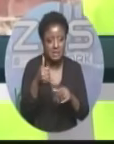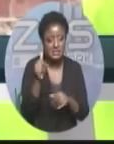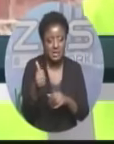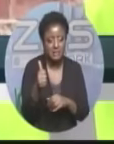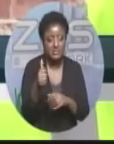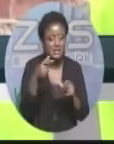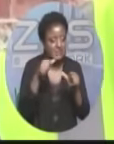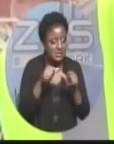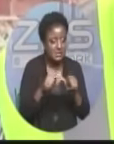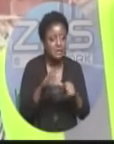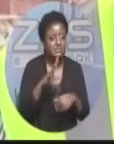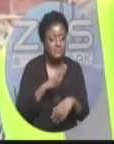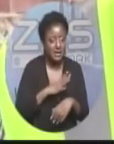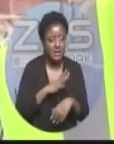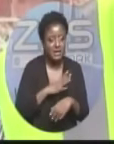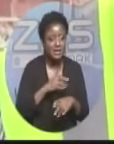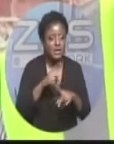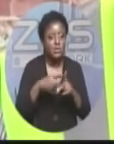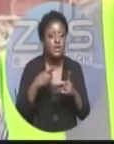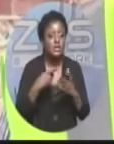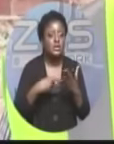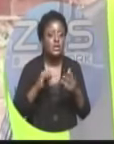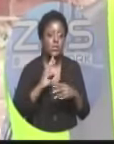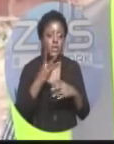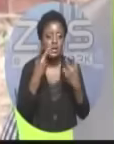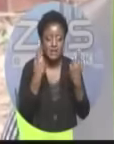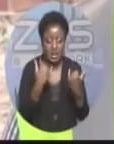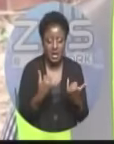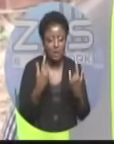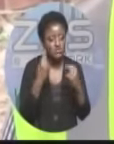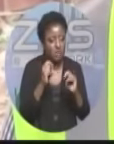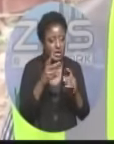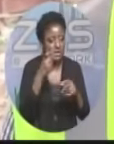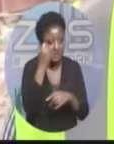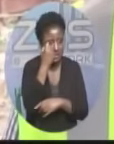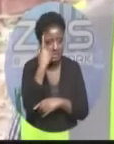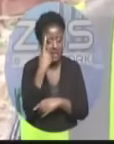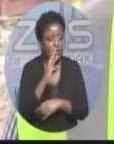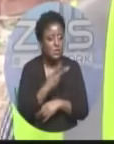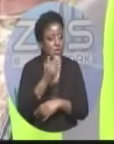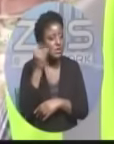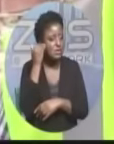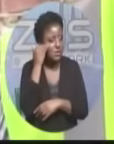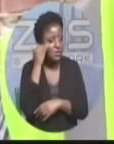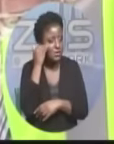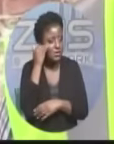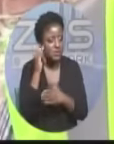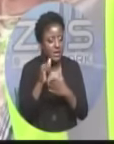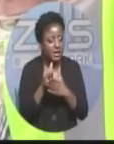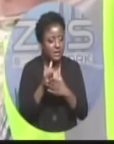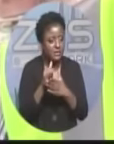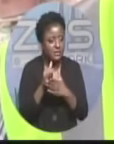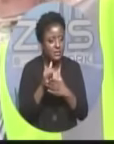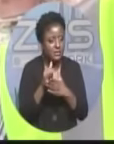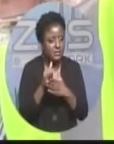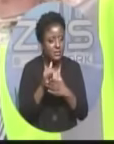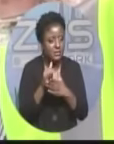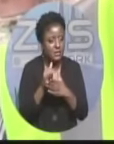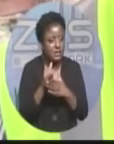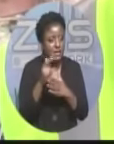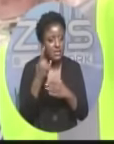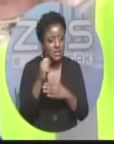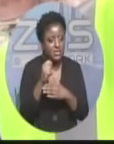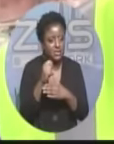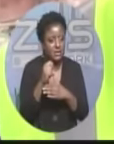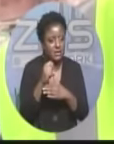there. What we're now trying to understand is, we know that from running the MRF for over a year, the compaction vehicles,